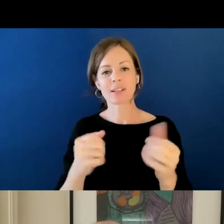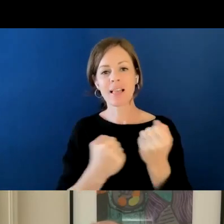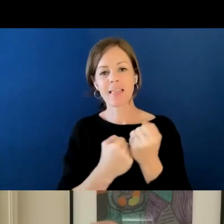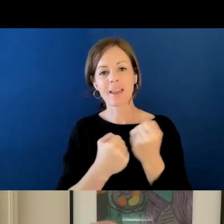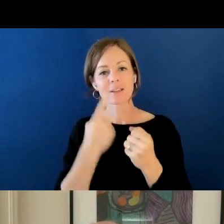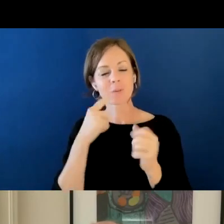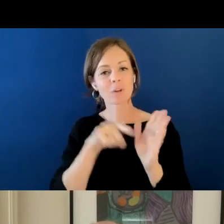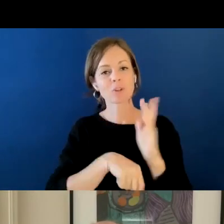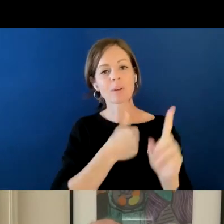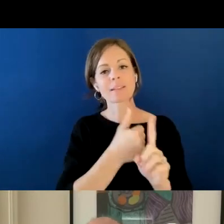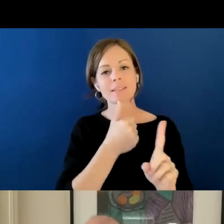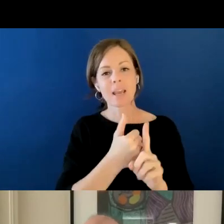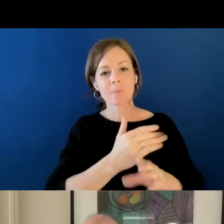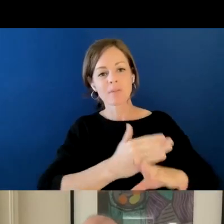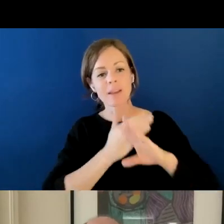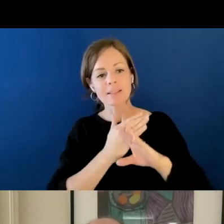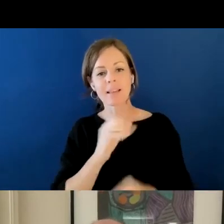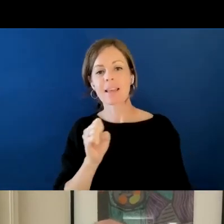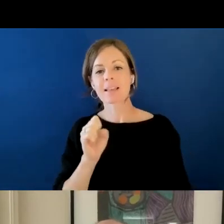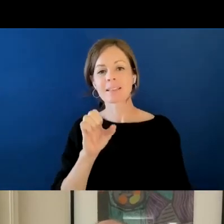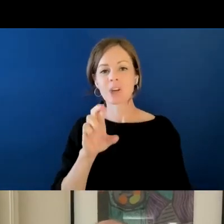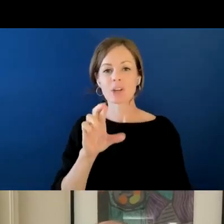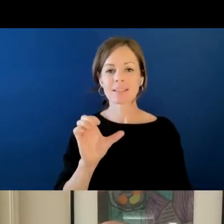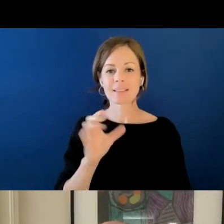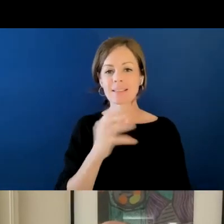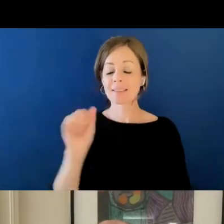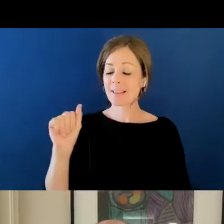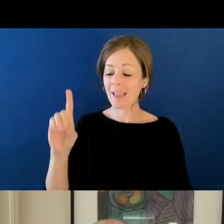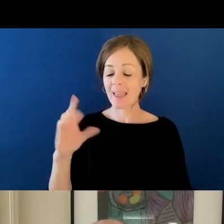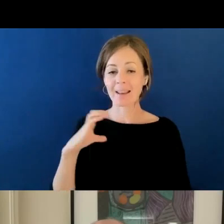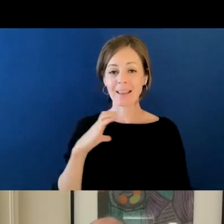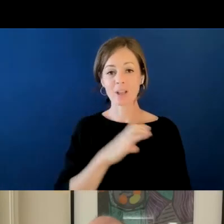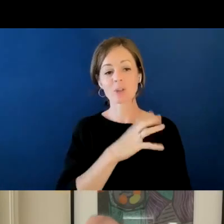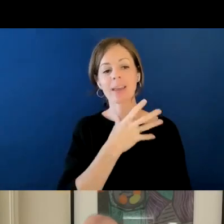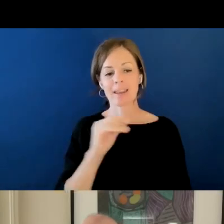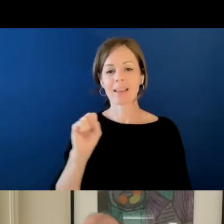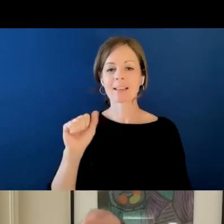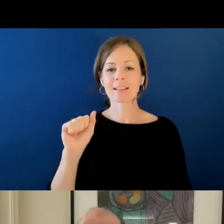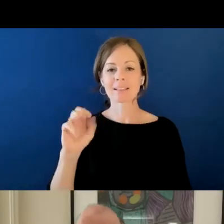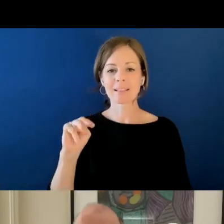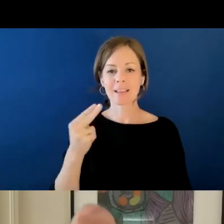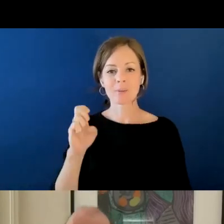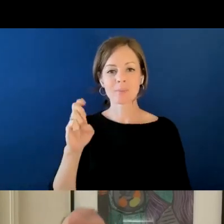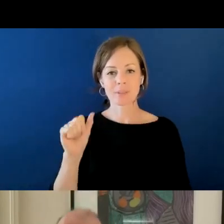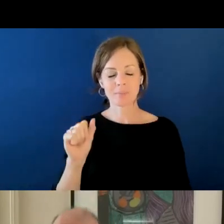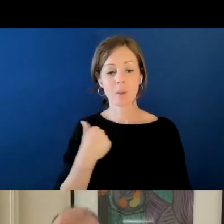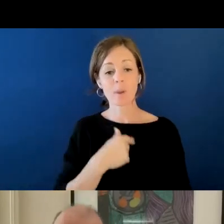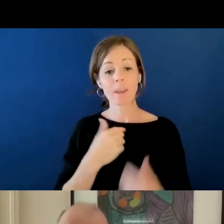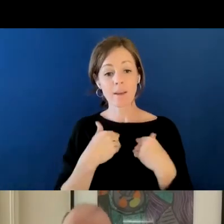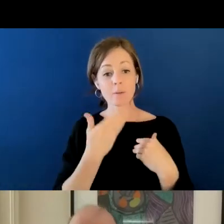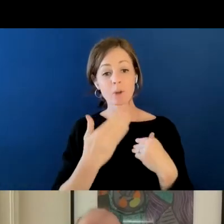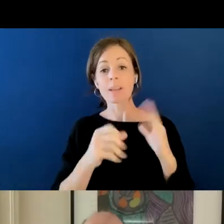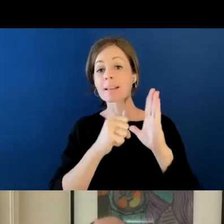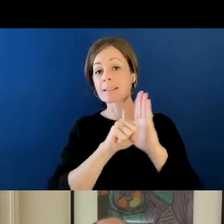Prevention, SBRC, the Ad Council, and of course, SAMHSA. We do have some good state examples of